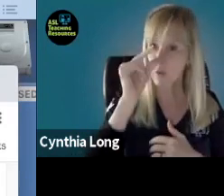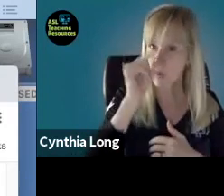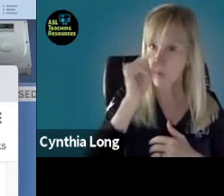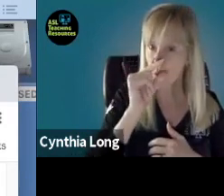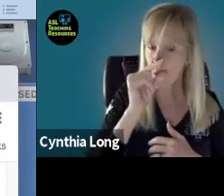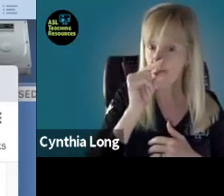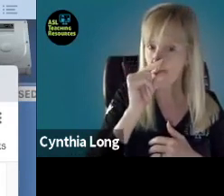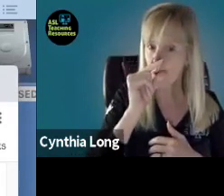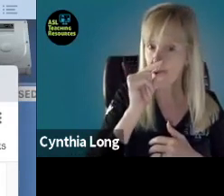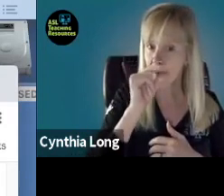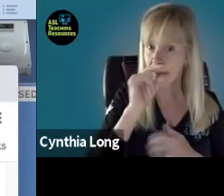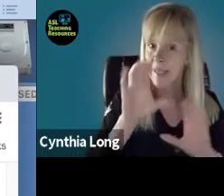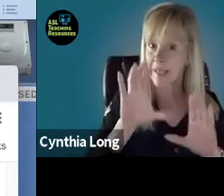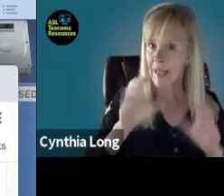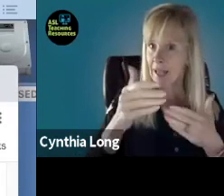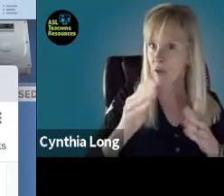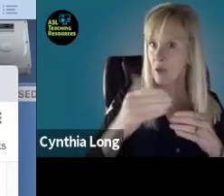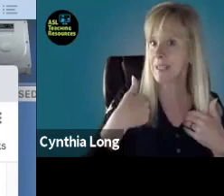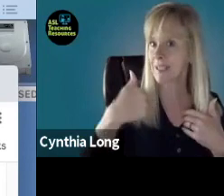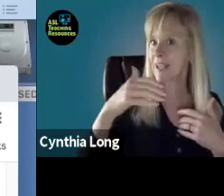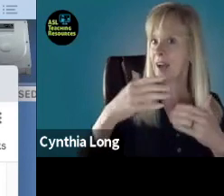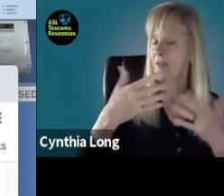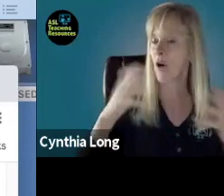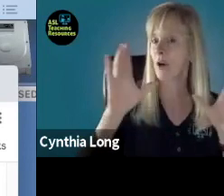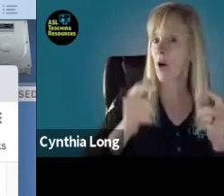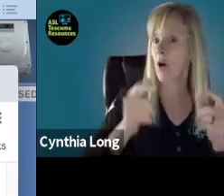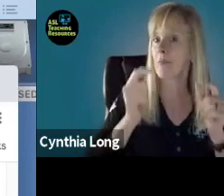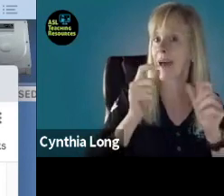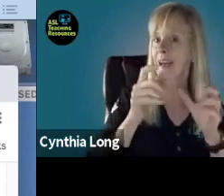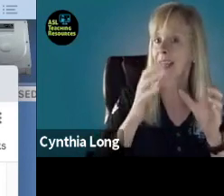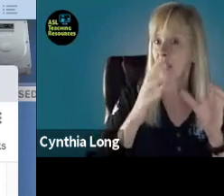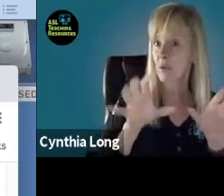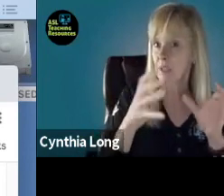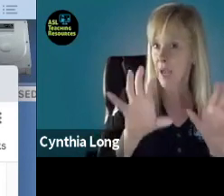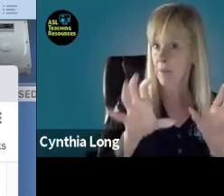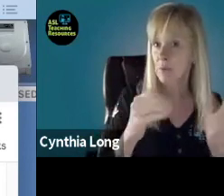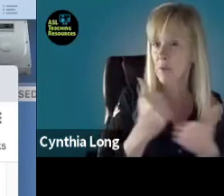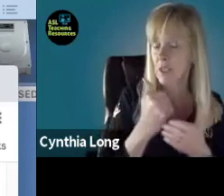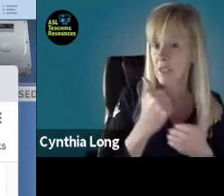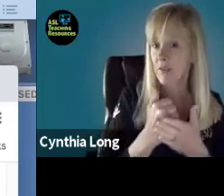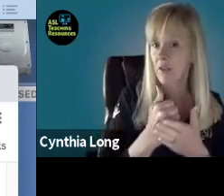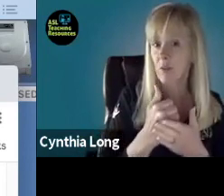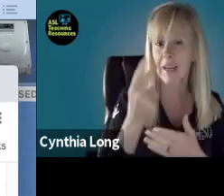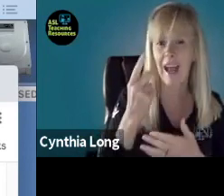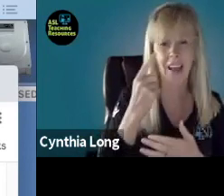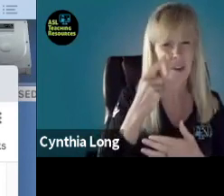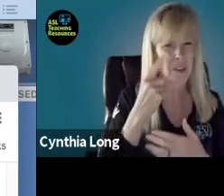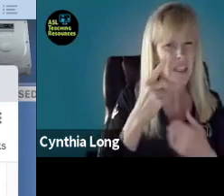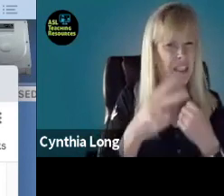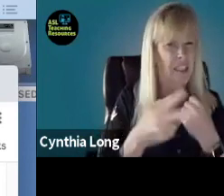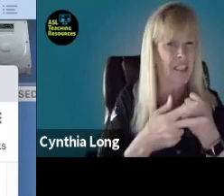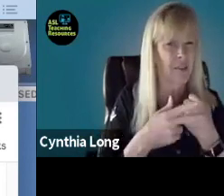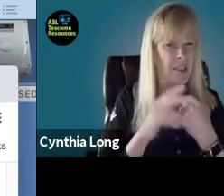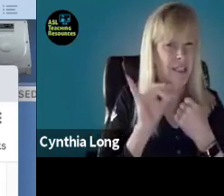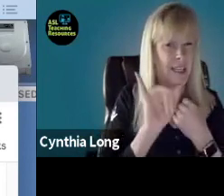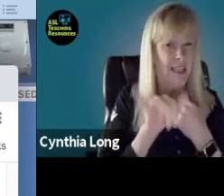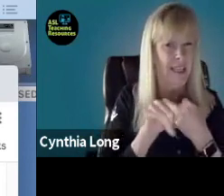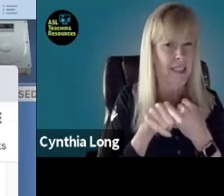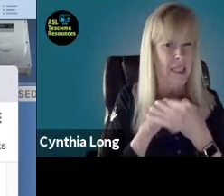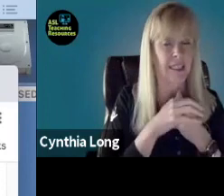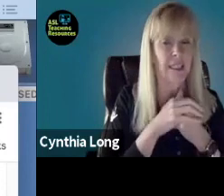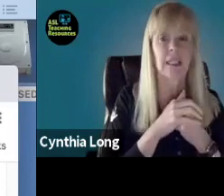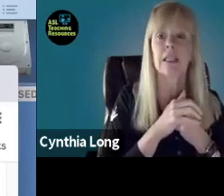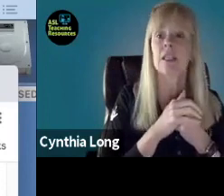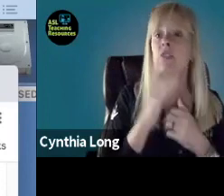that Google, the Classroom does have automatic closed caption, which is helpful, but I don't think it saves it like